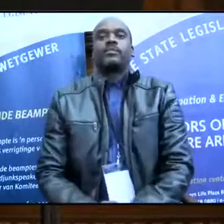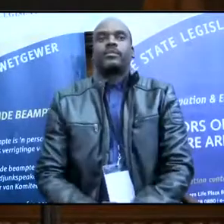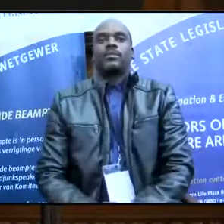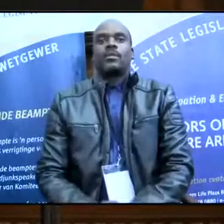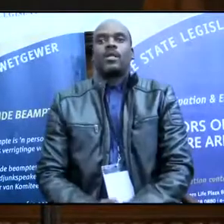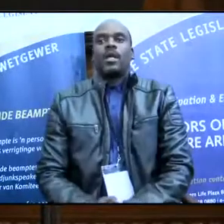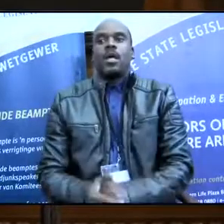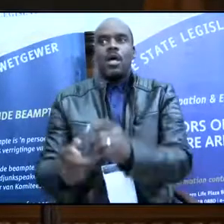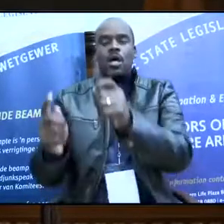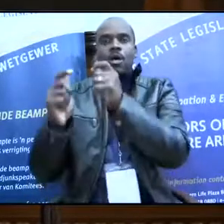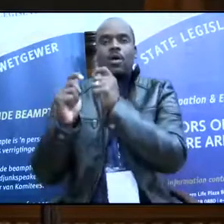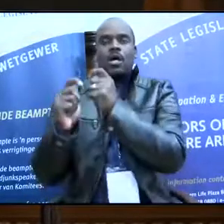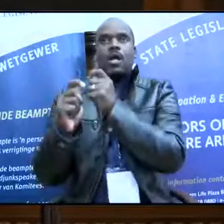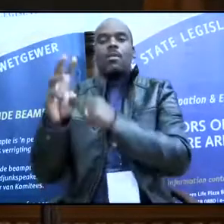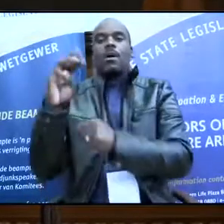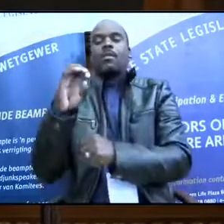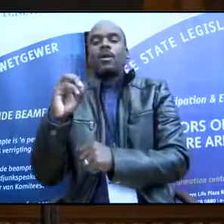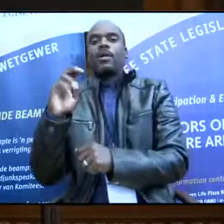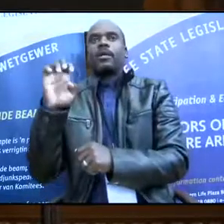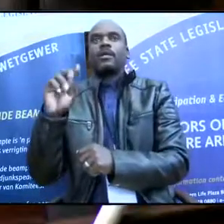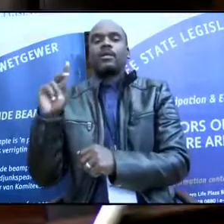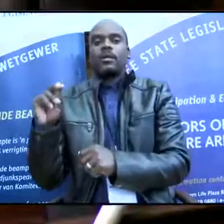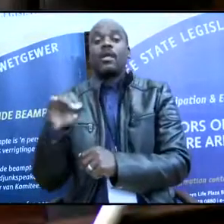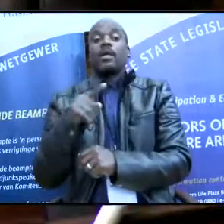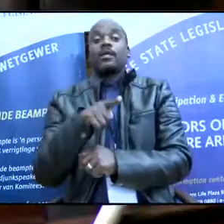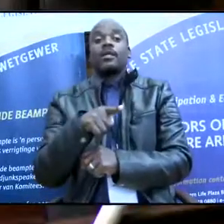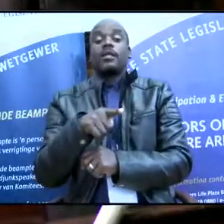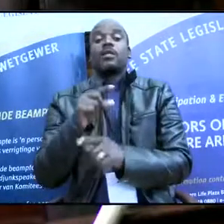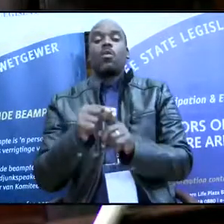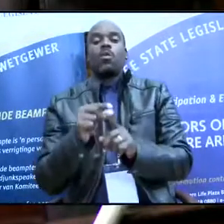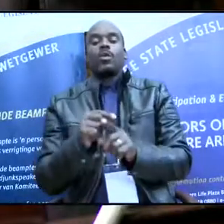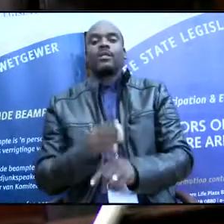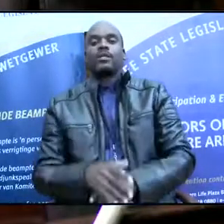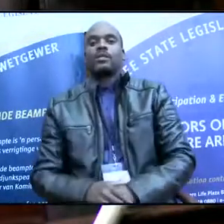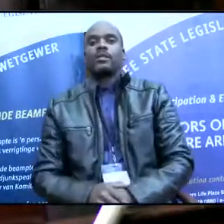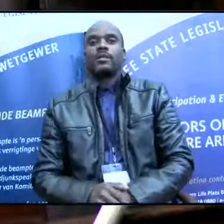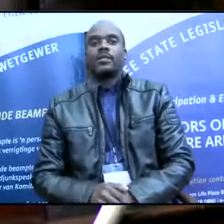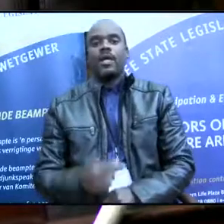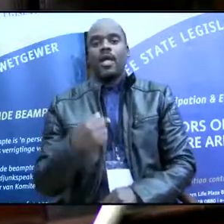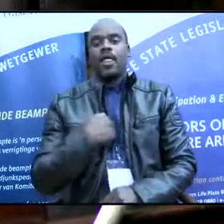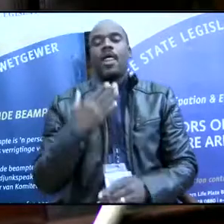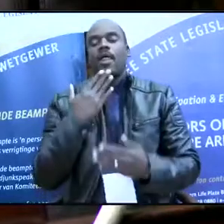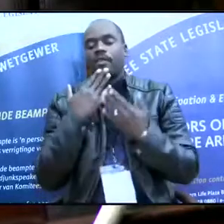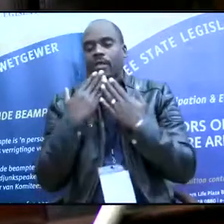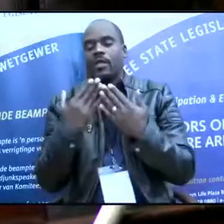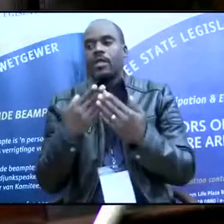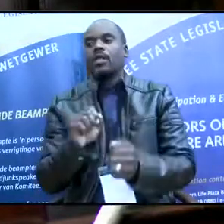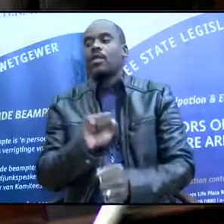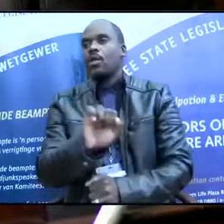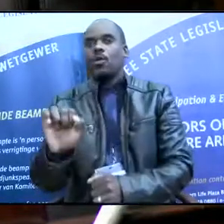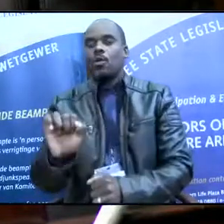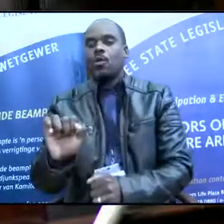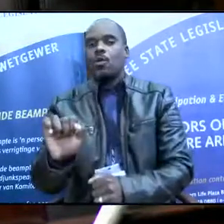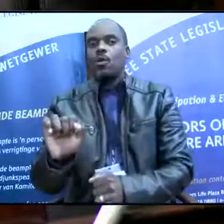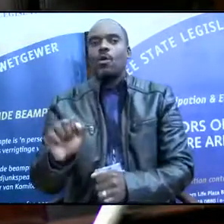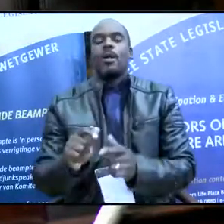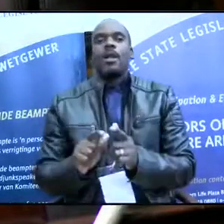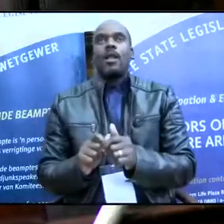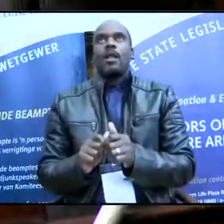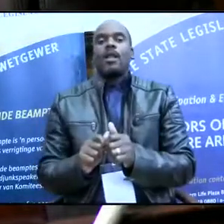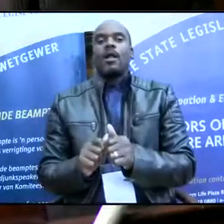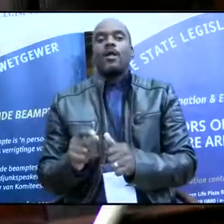honorable delegates with these few ways i thank you may the deliberation